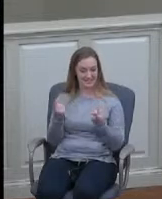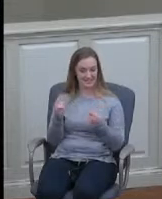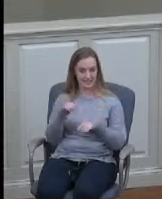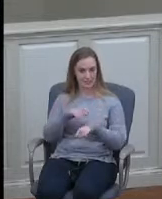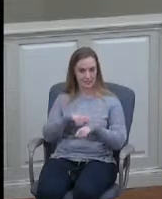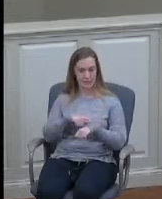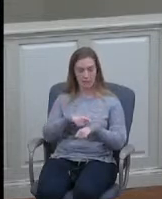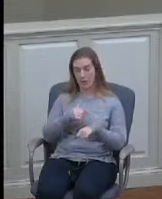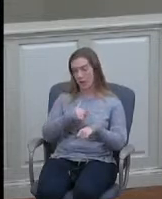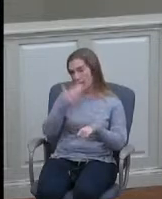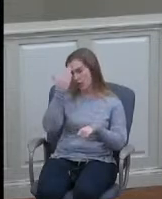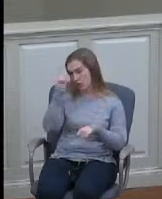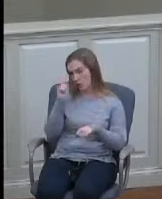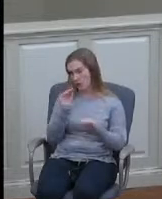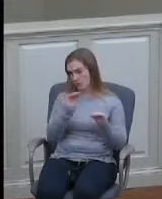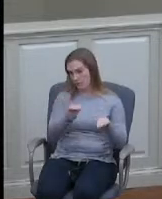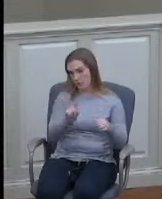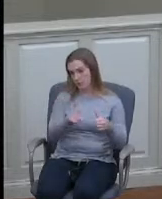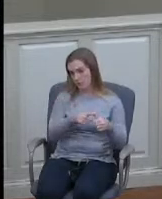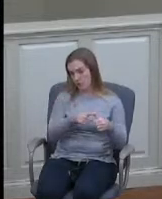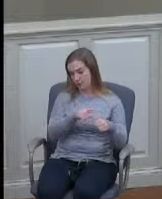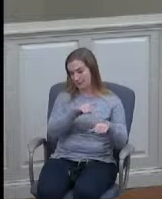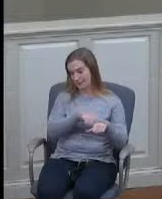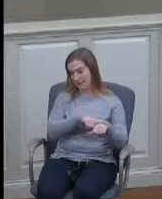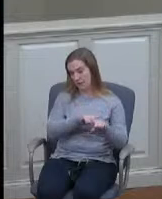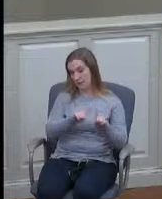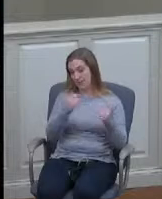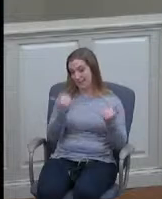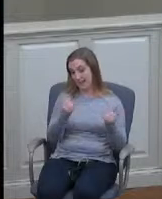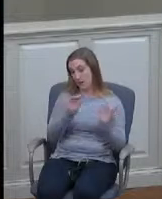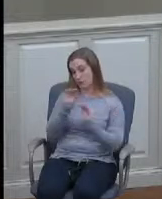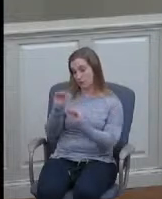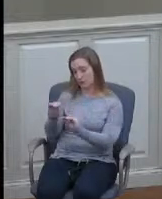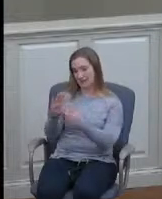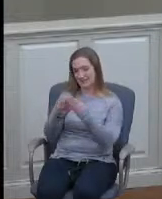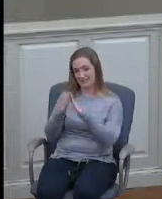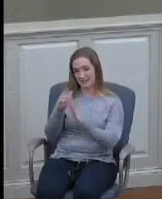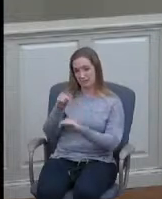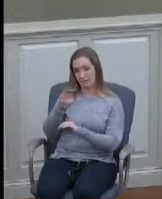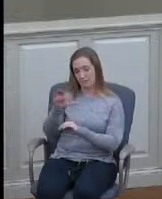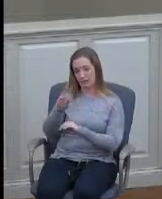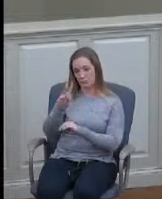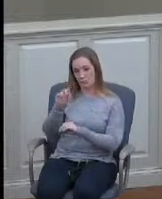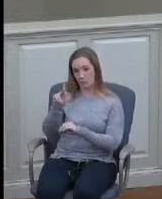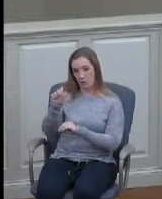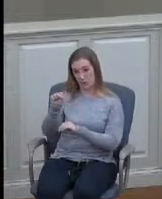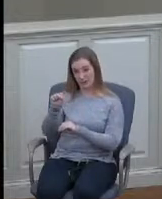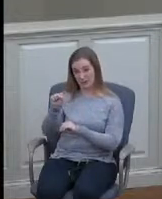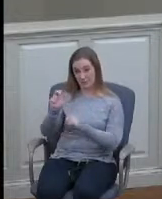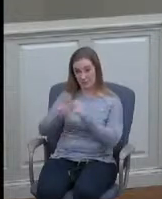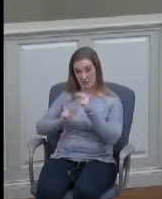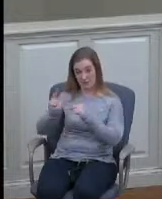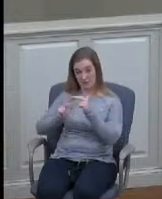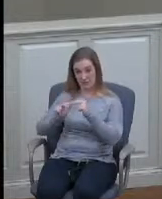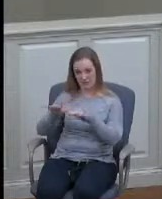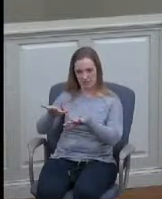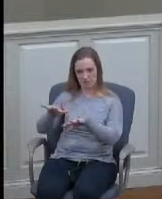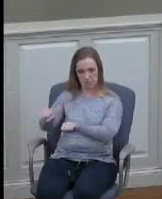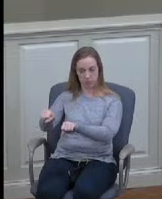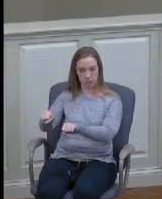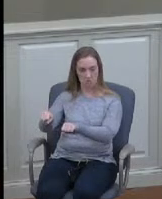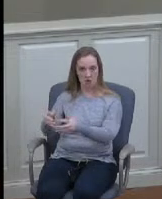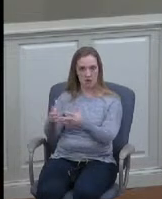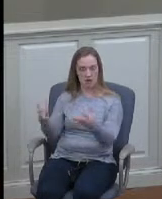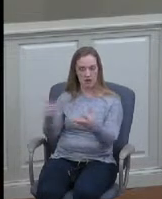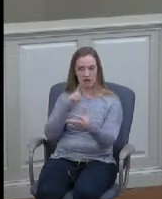went originally, but now they are in the city's public works facility and taking up much needed